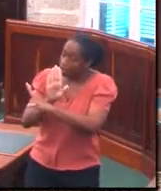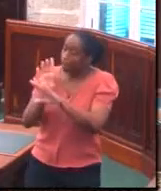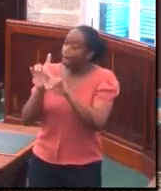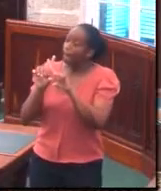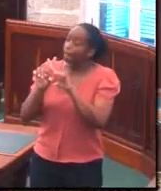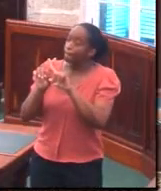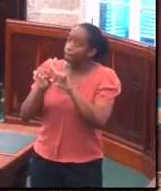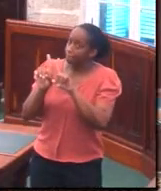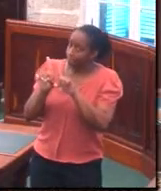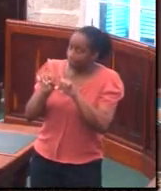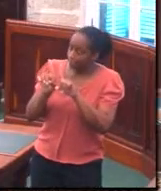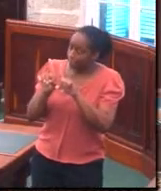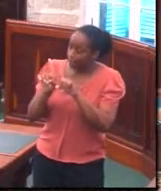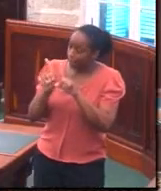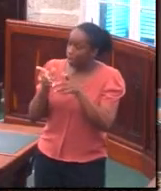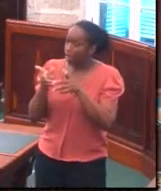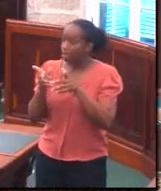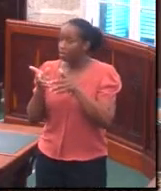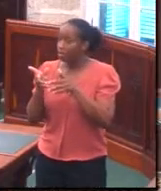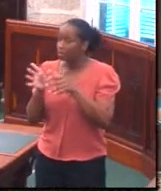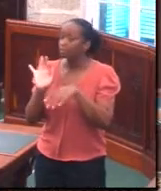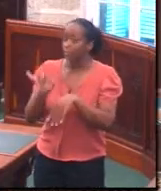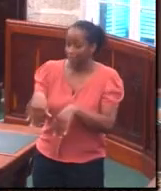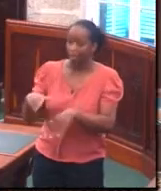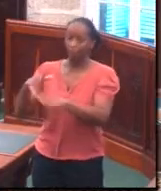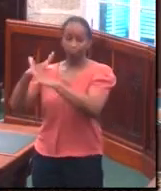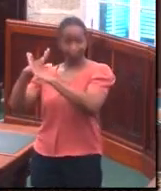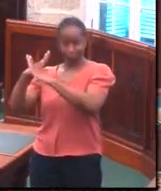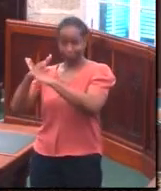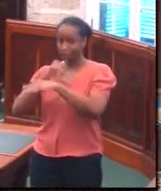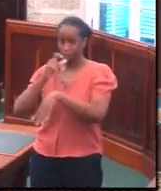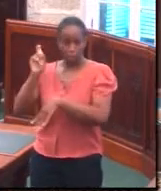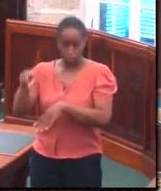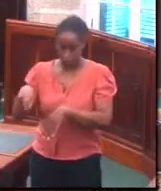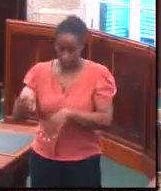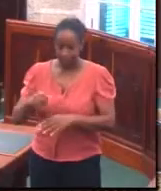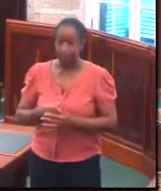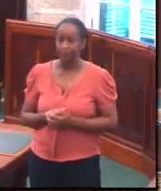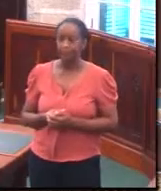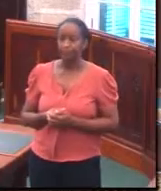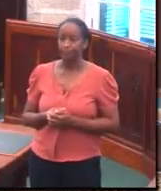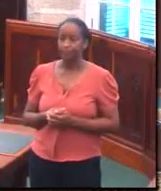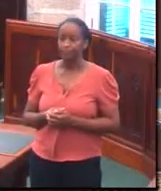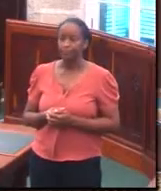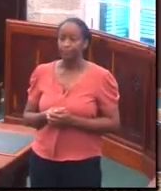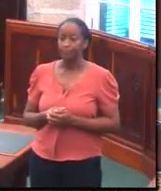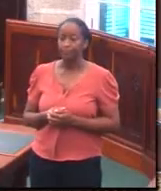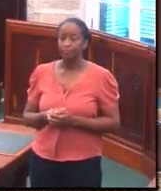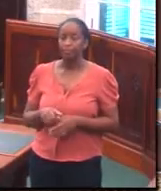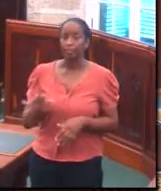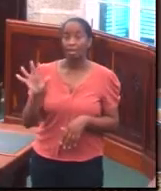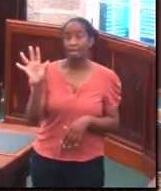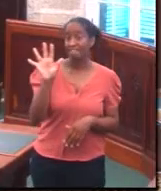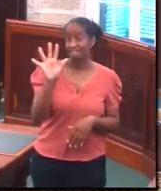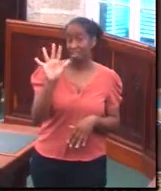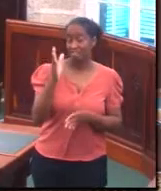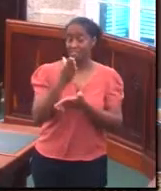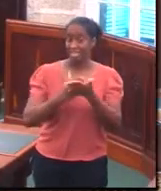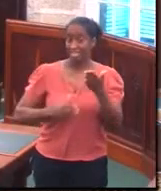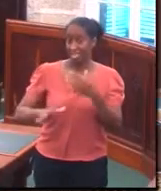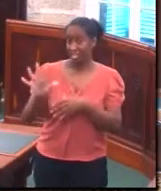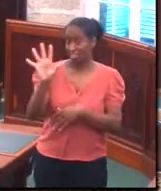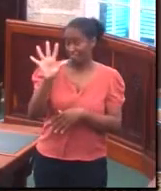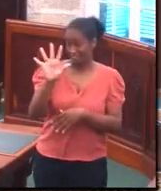prohibition. It is prohibiting phone tapping. Let me speak in very simple terms. 5 is a section intended